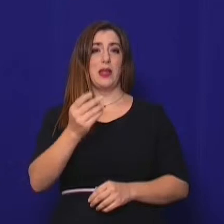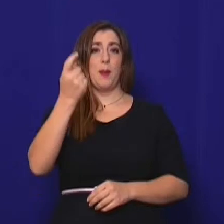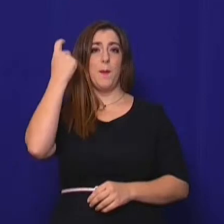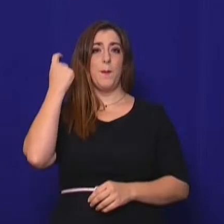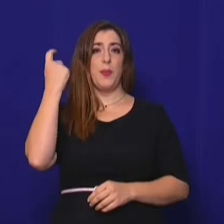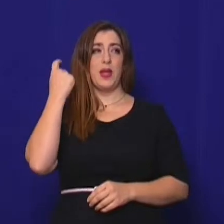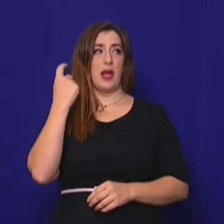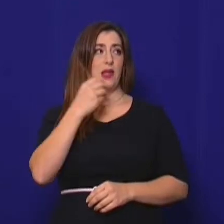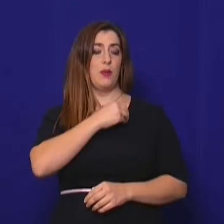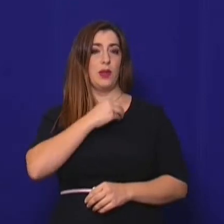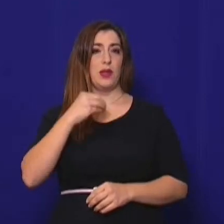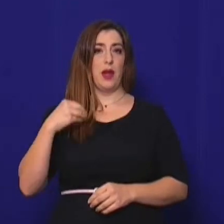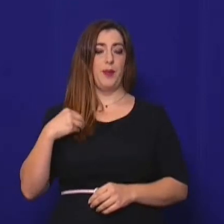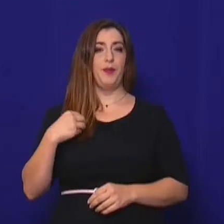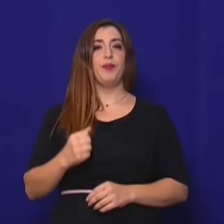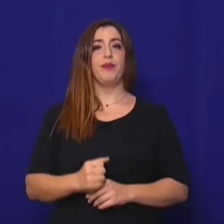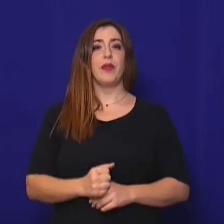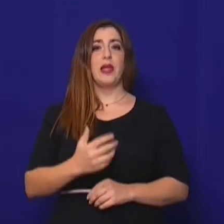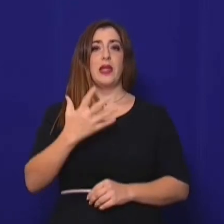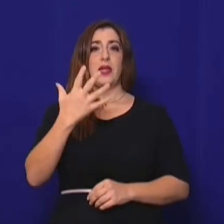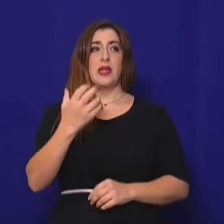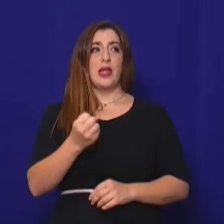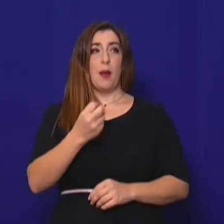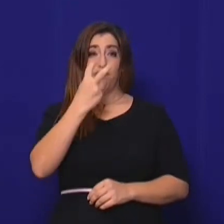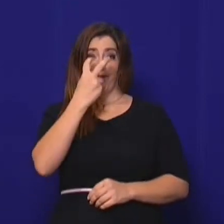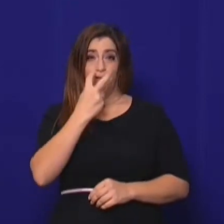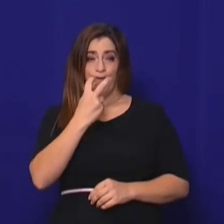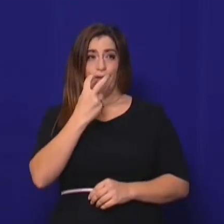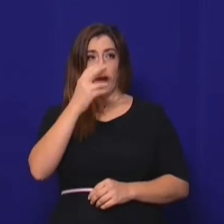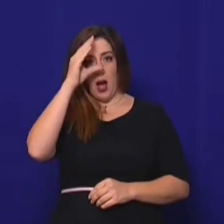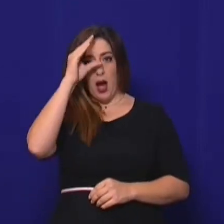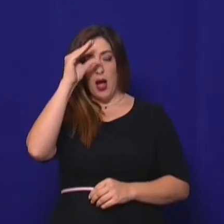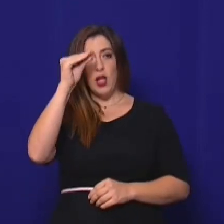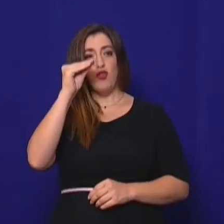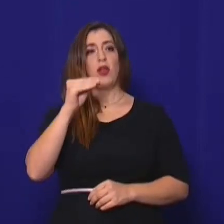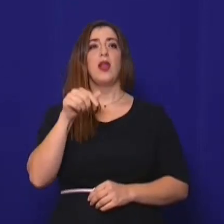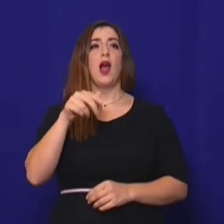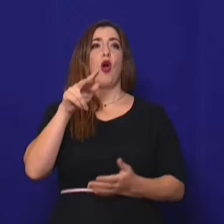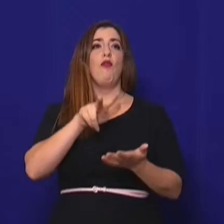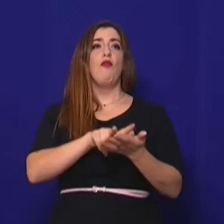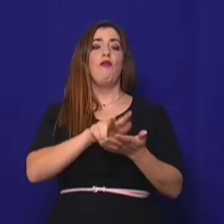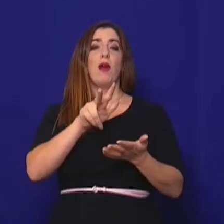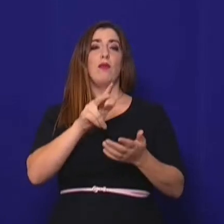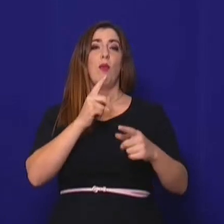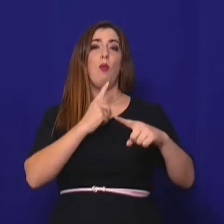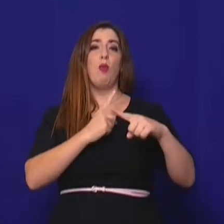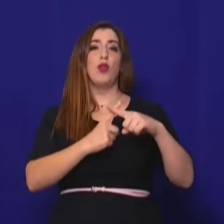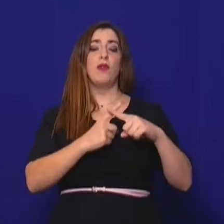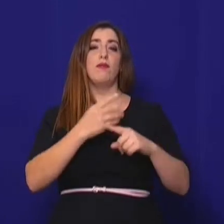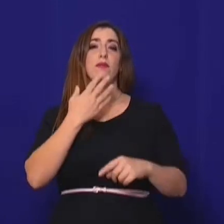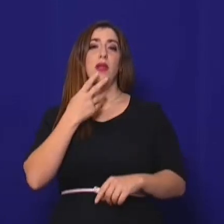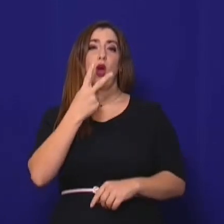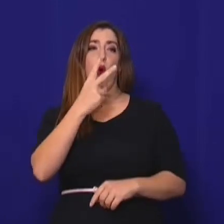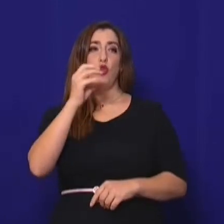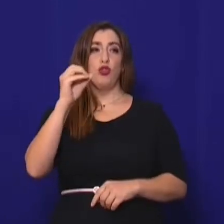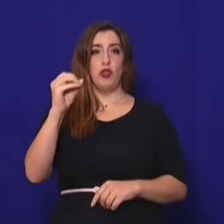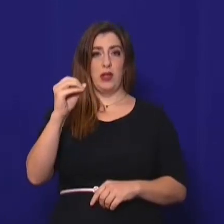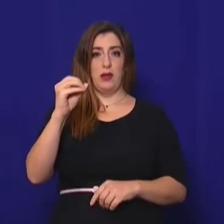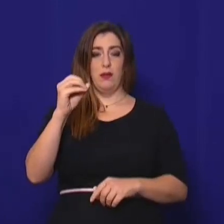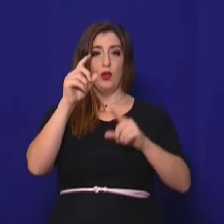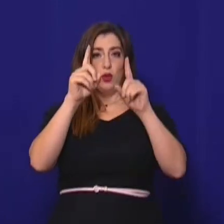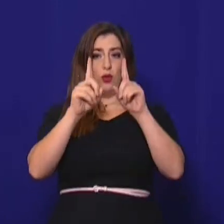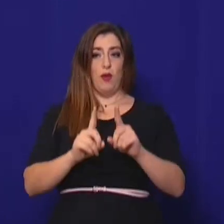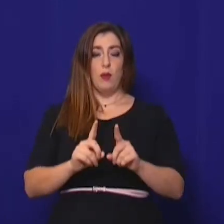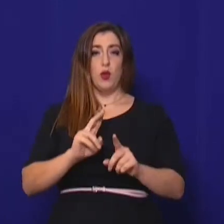wkoll anzjan ta' 73 sena li kien ikkonfermat pożittiv għal COVID-19 fl-20 ta' Novembru u miet